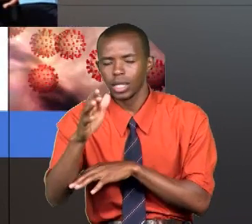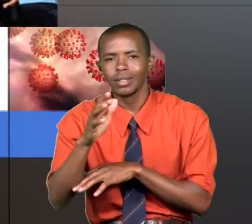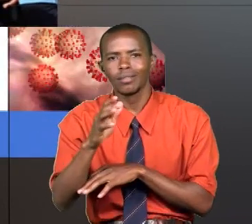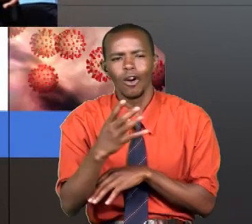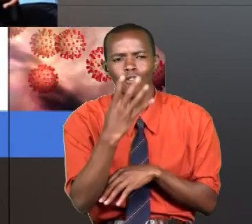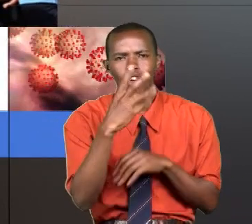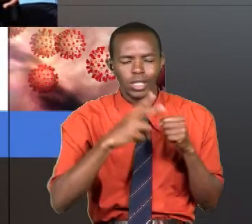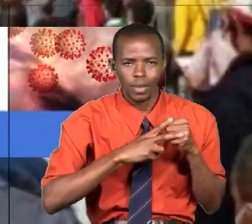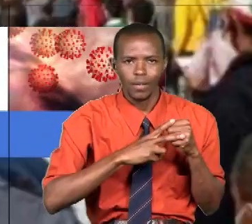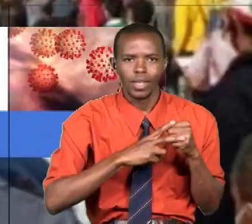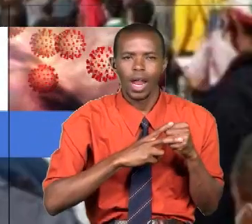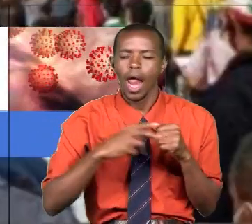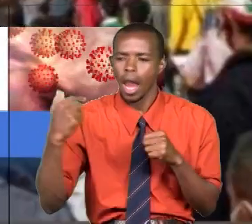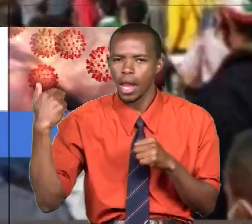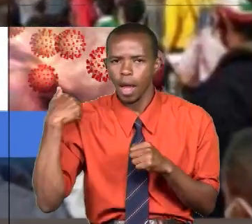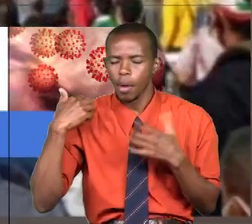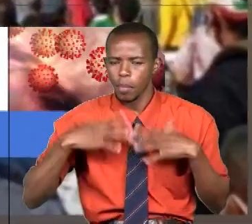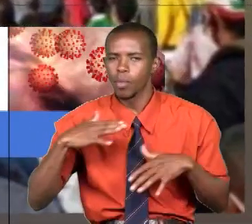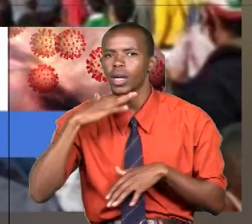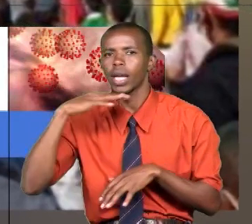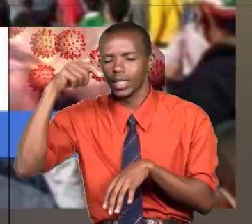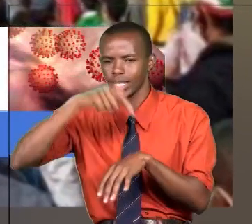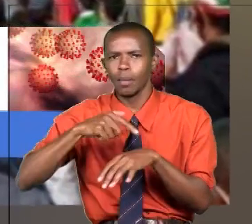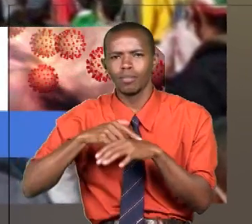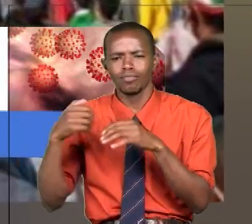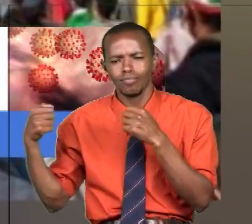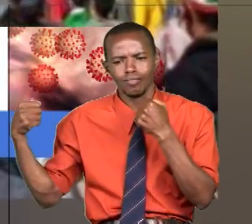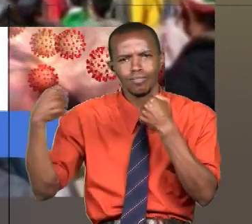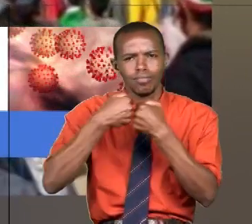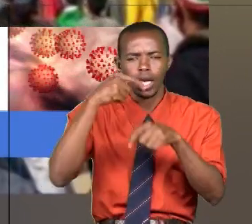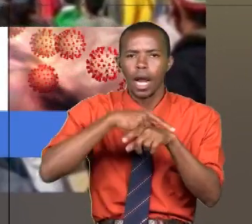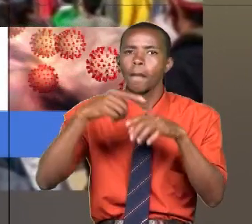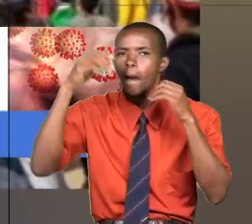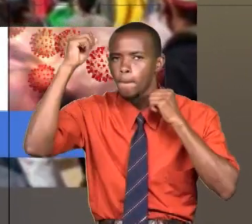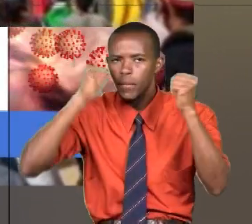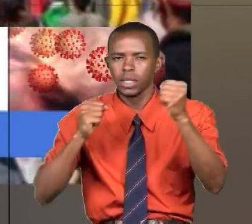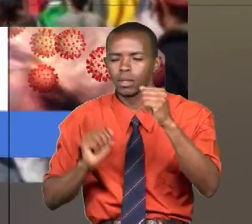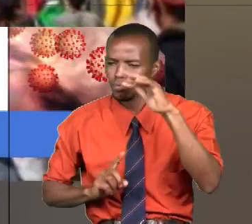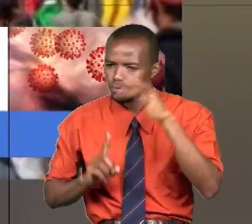least 47 to the number of people killed during clashes since the military power grab.